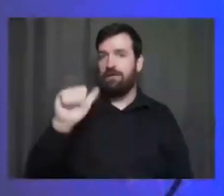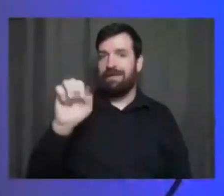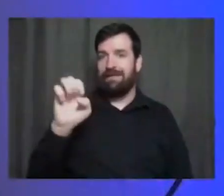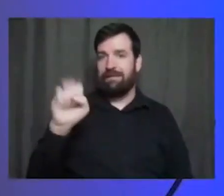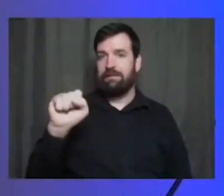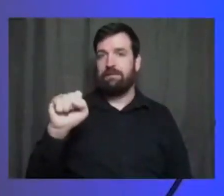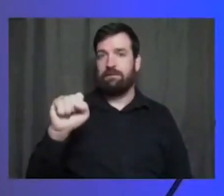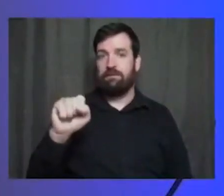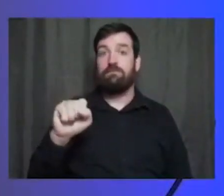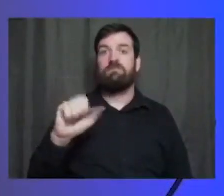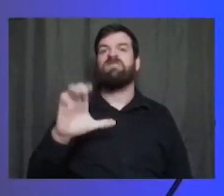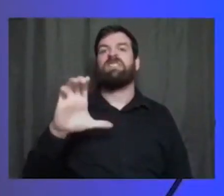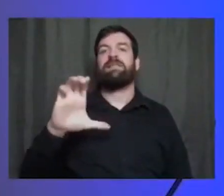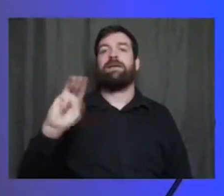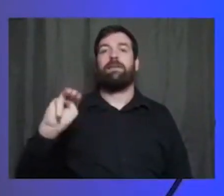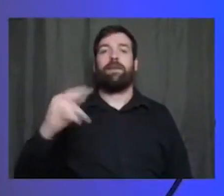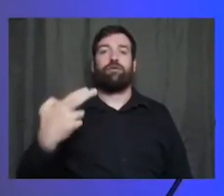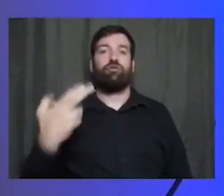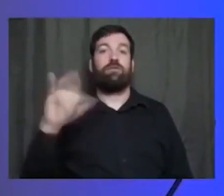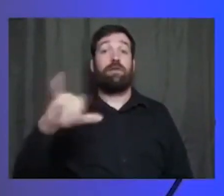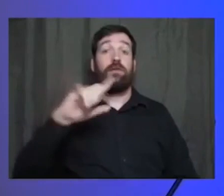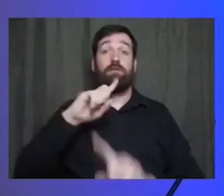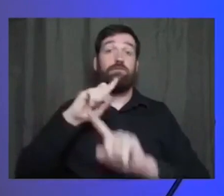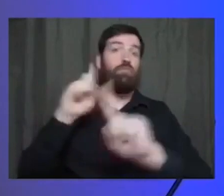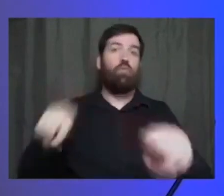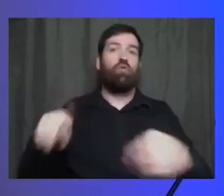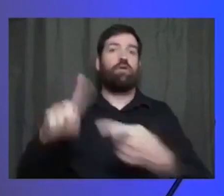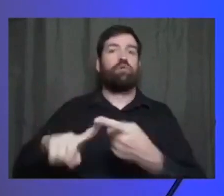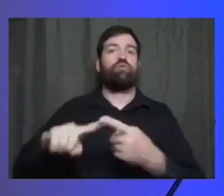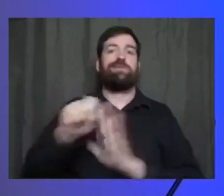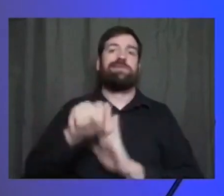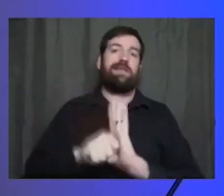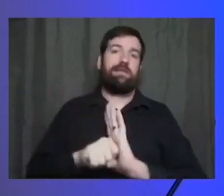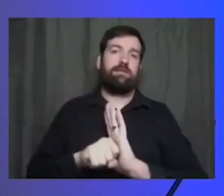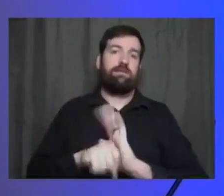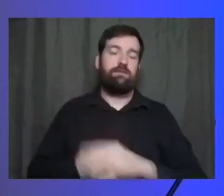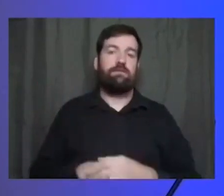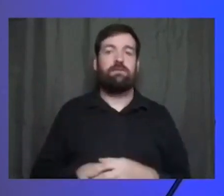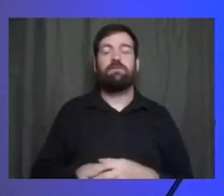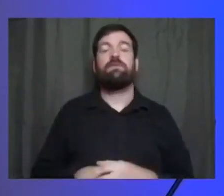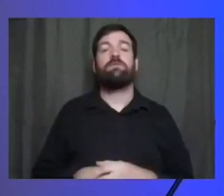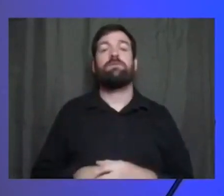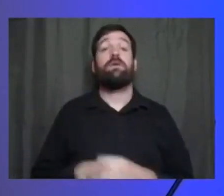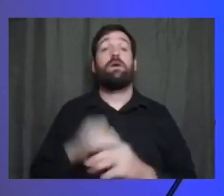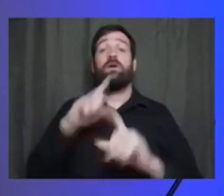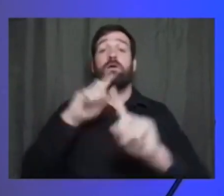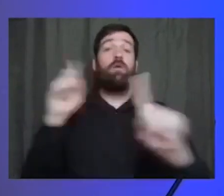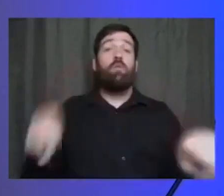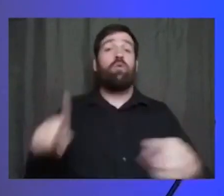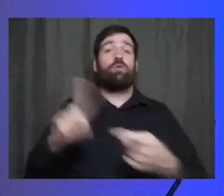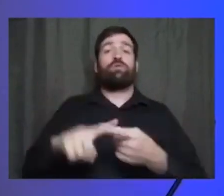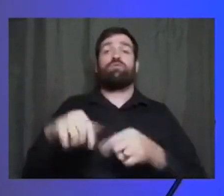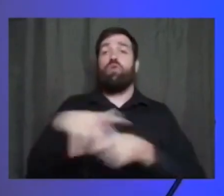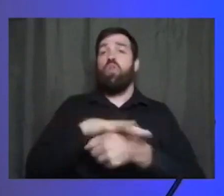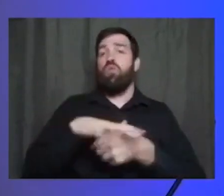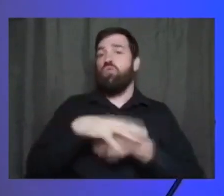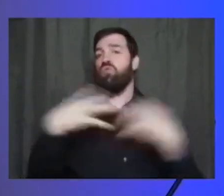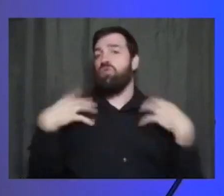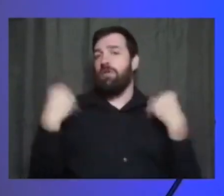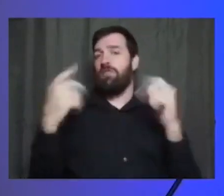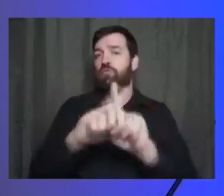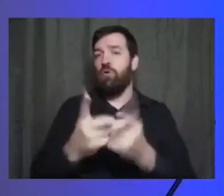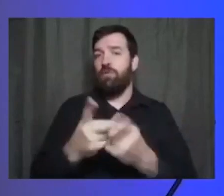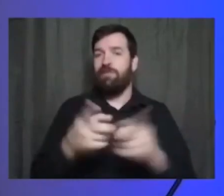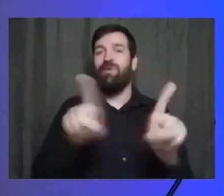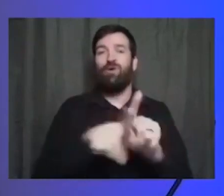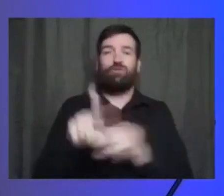Children's Mercy, and that data gets reported to the state. So we report the data to our local health department, who then also reports it to the state the